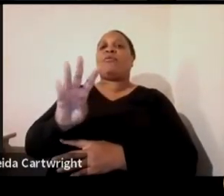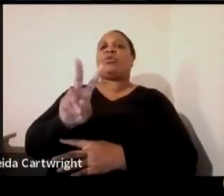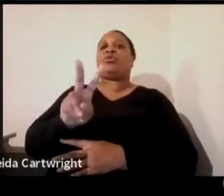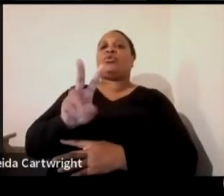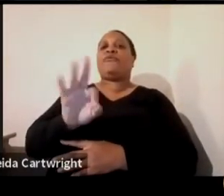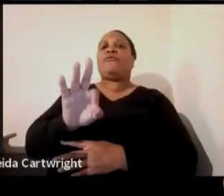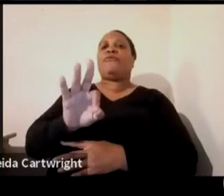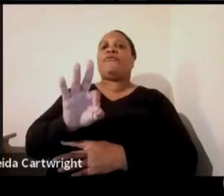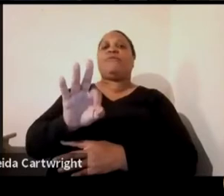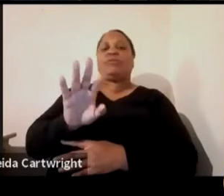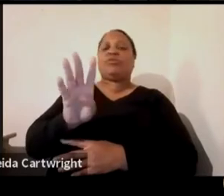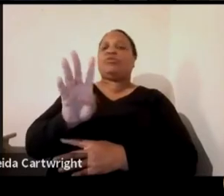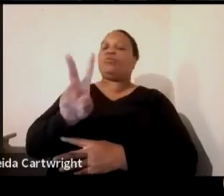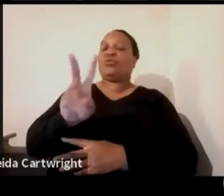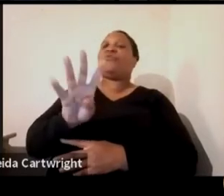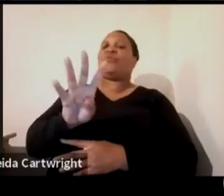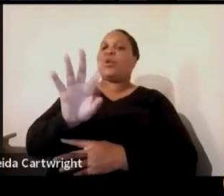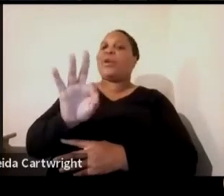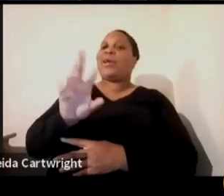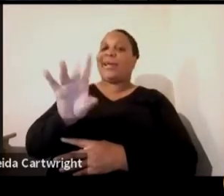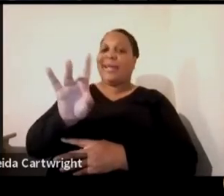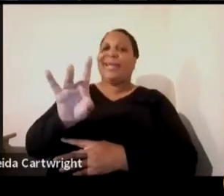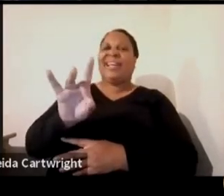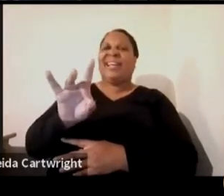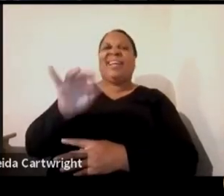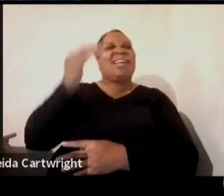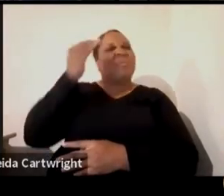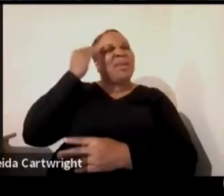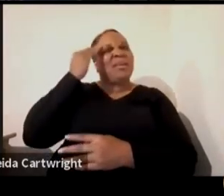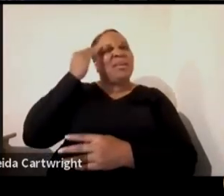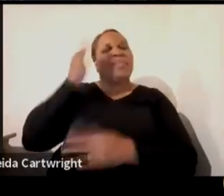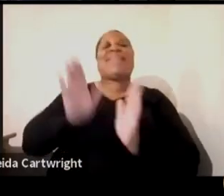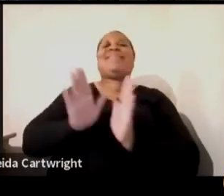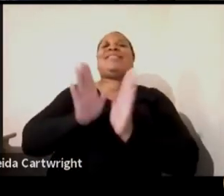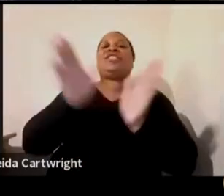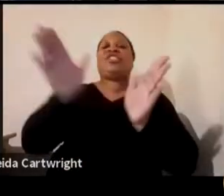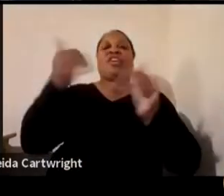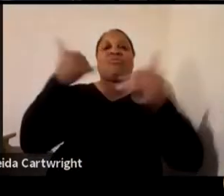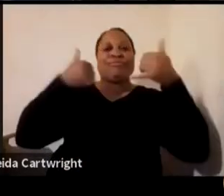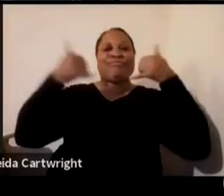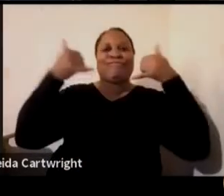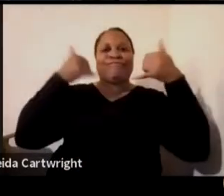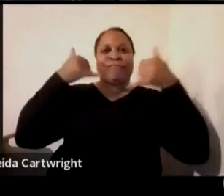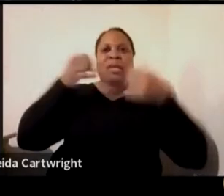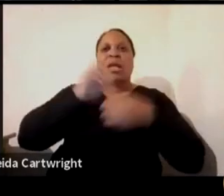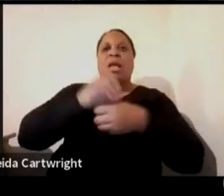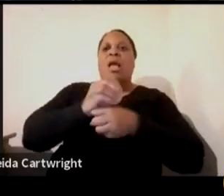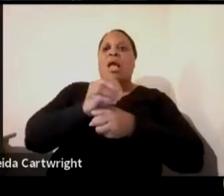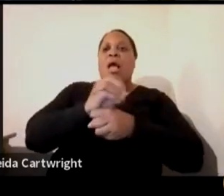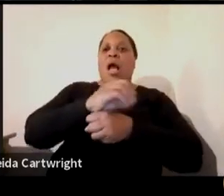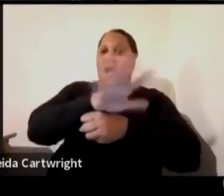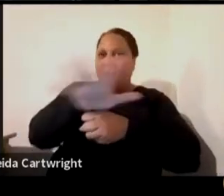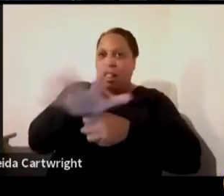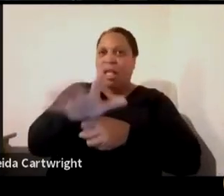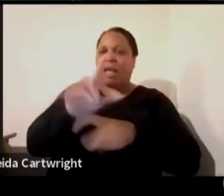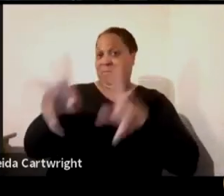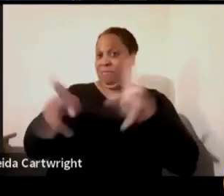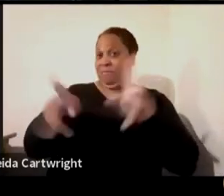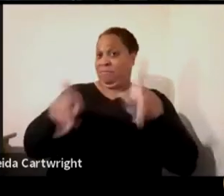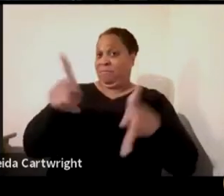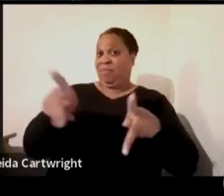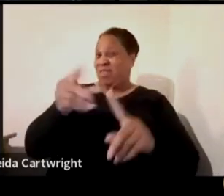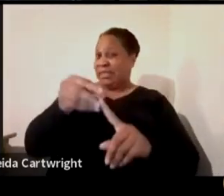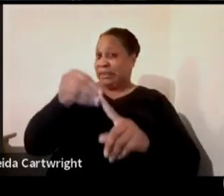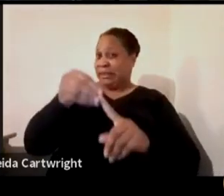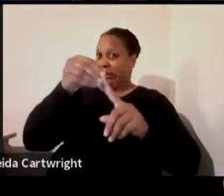444-2498. And that number may sound familiar because that's the general COVID hotline number. But for people who have very specific